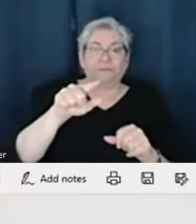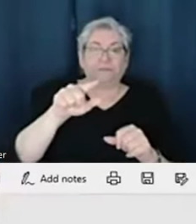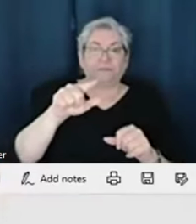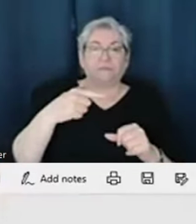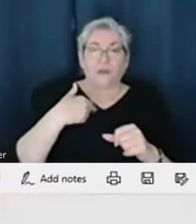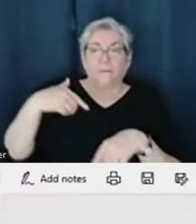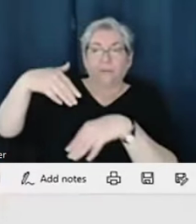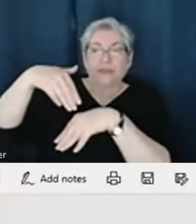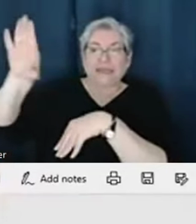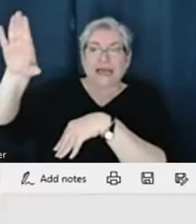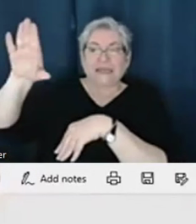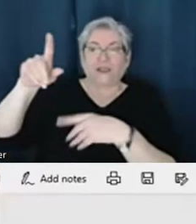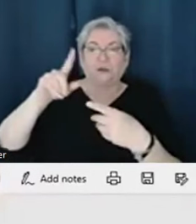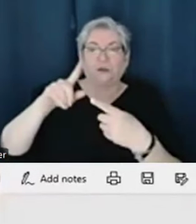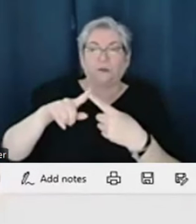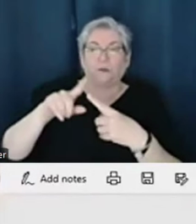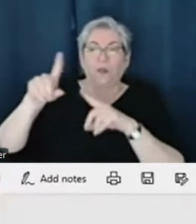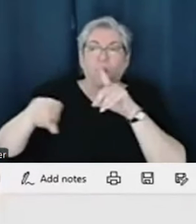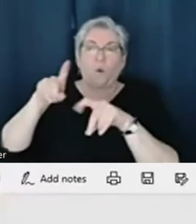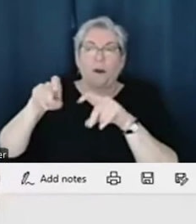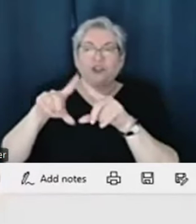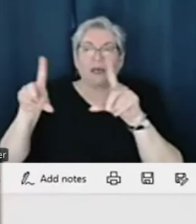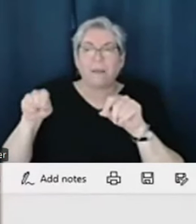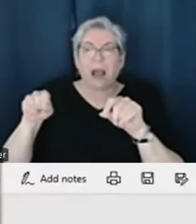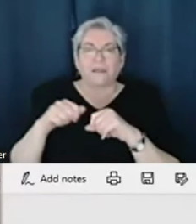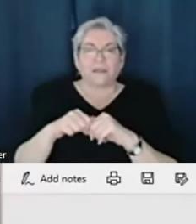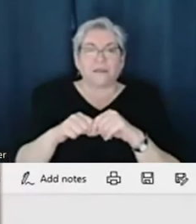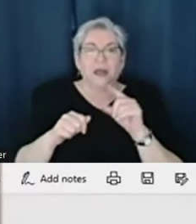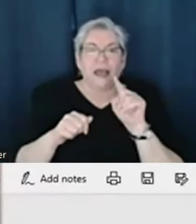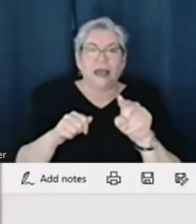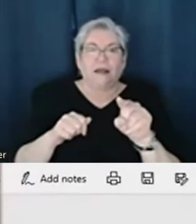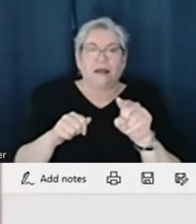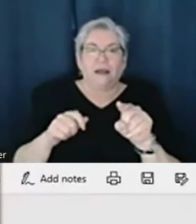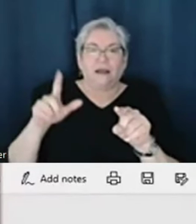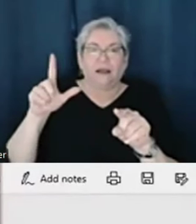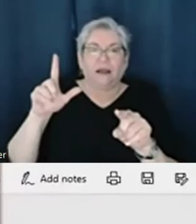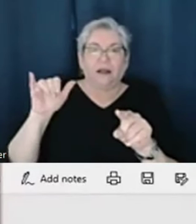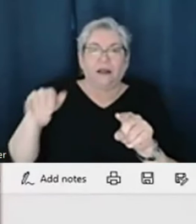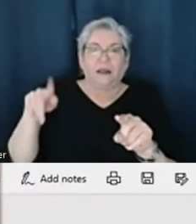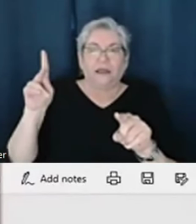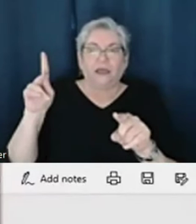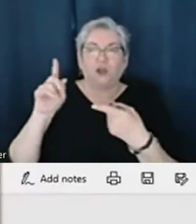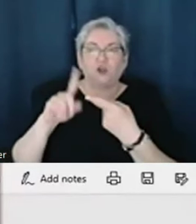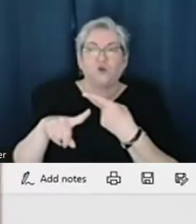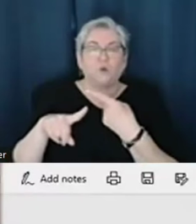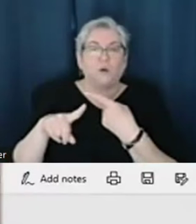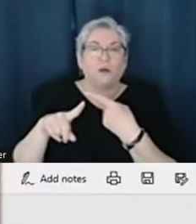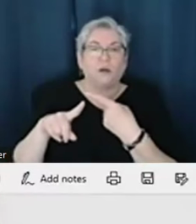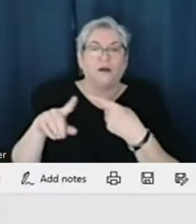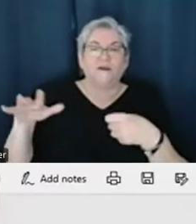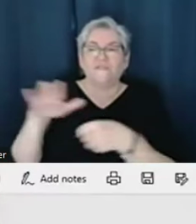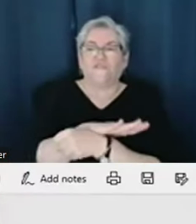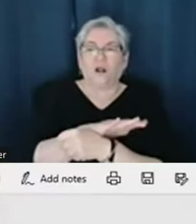the question box, and this is the link to the full document, and I am